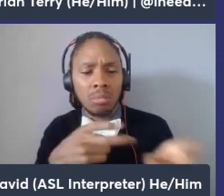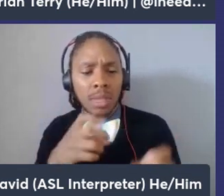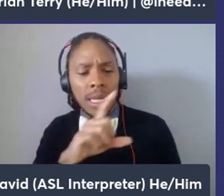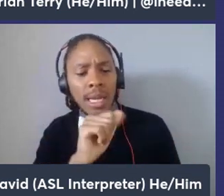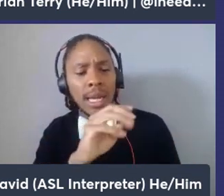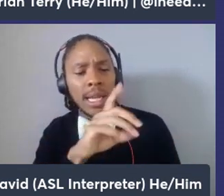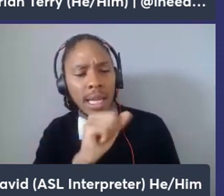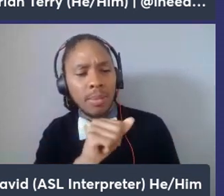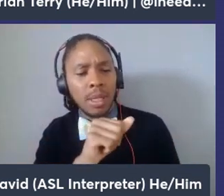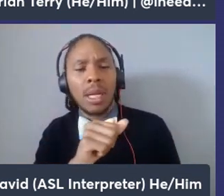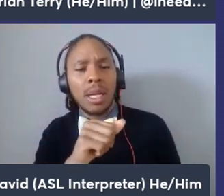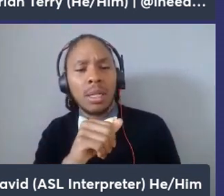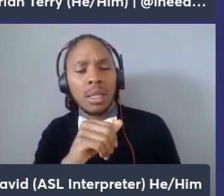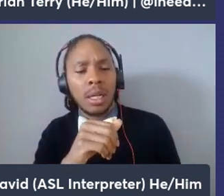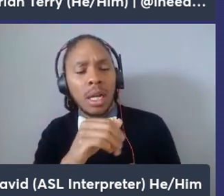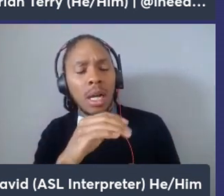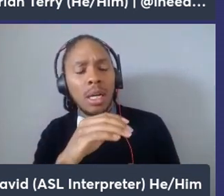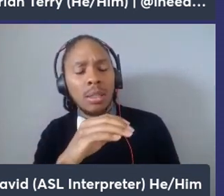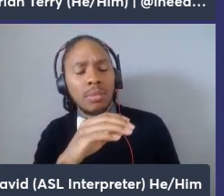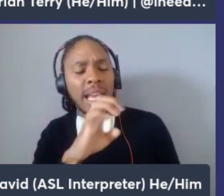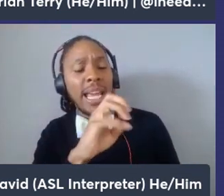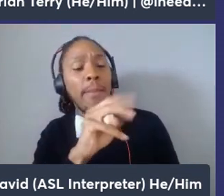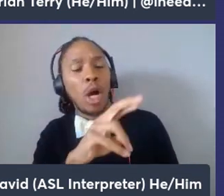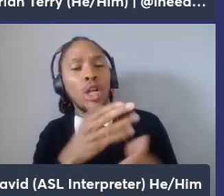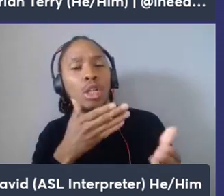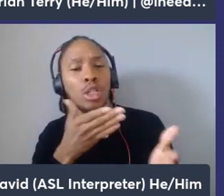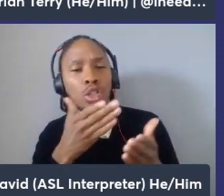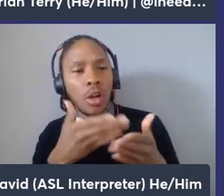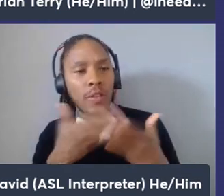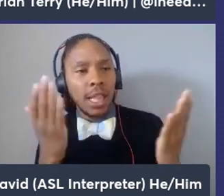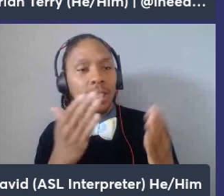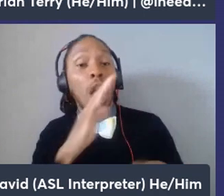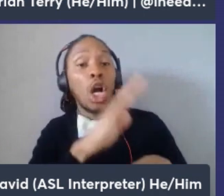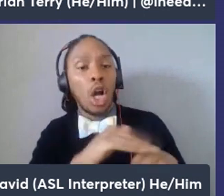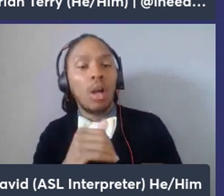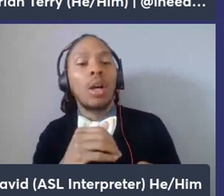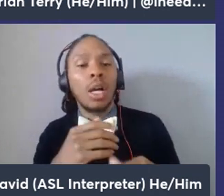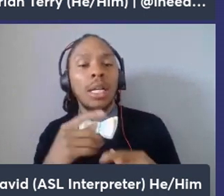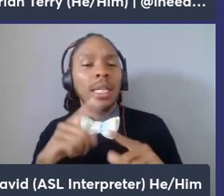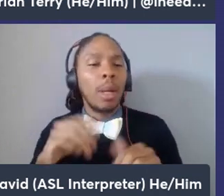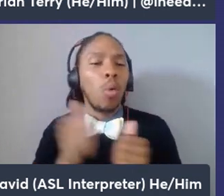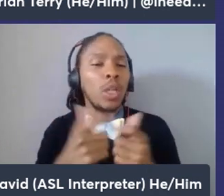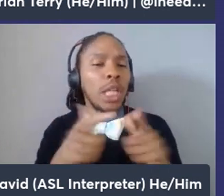call EMR serverless from there, depending on which language you're working on in your Lambda. But